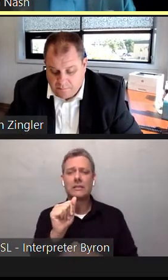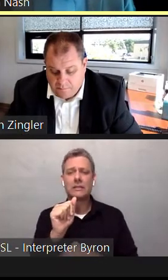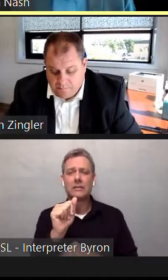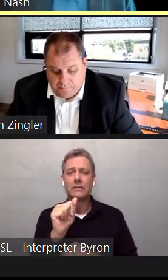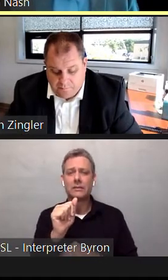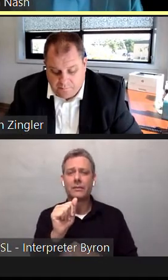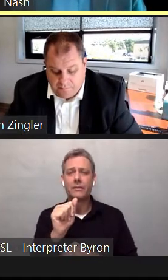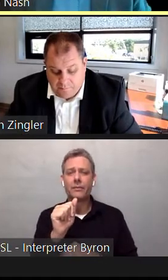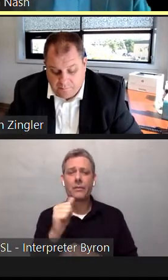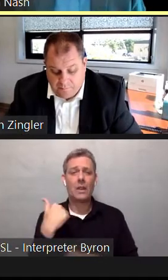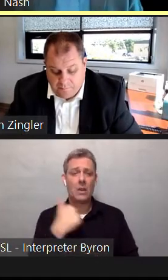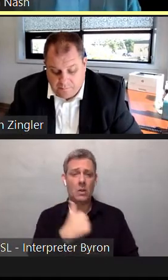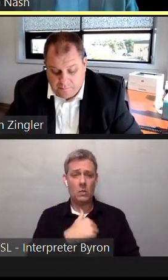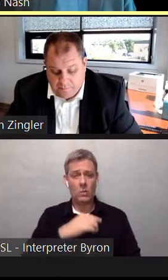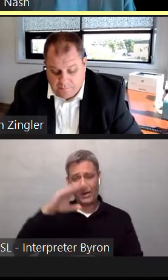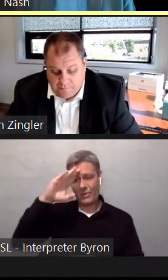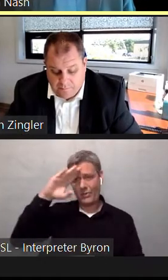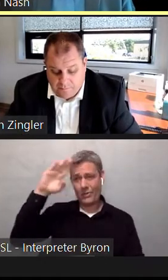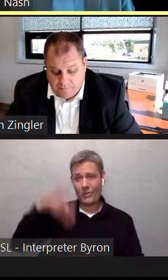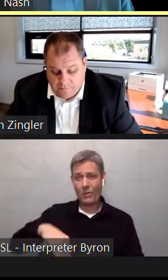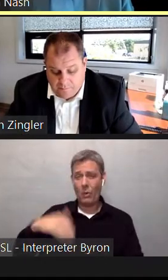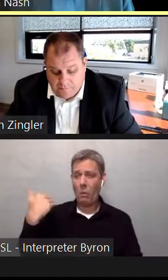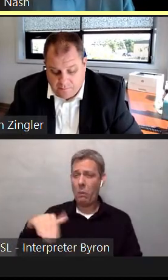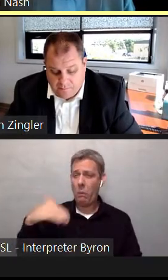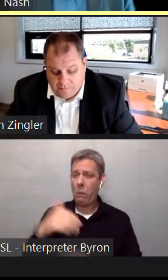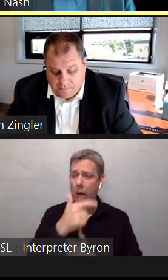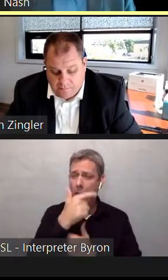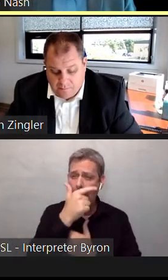we know it's interesting because we know that the